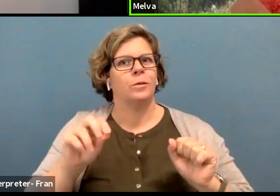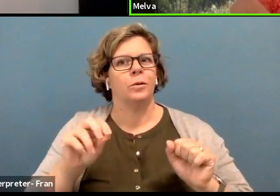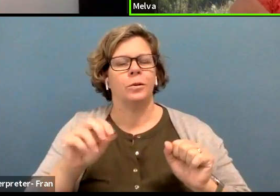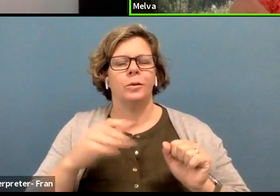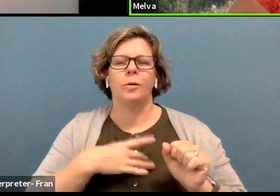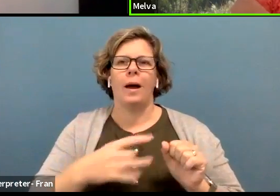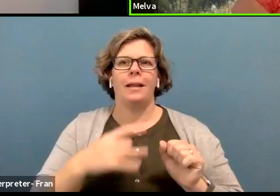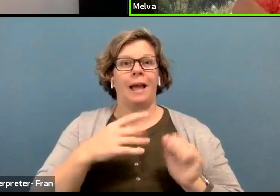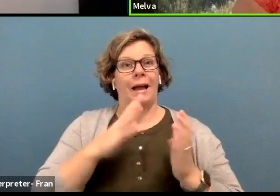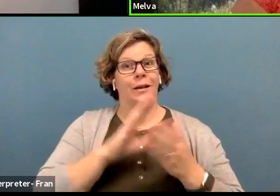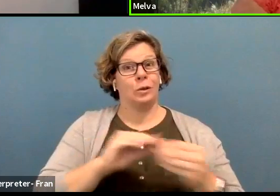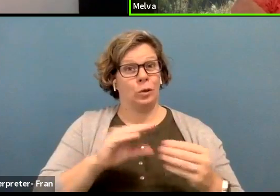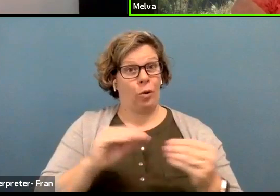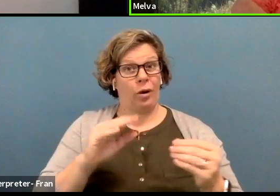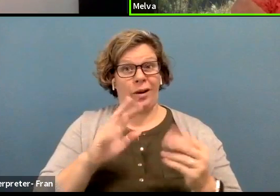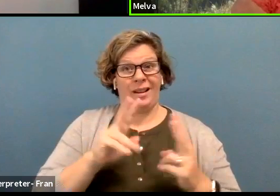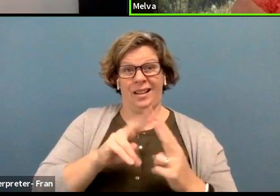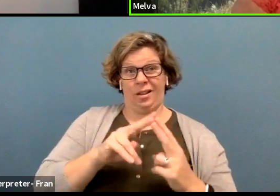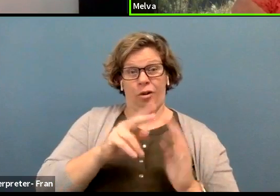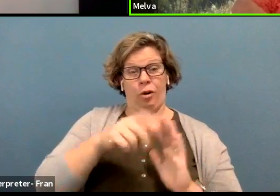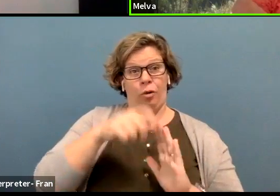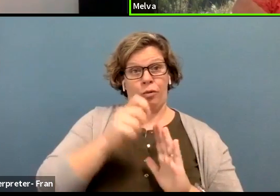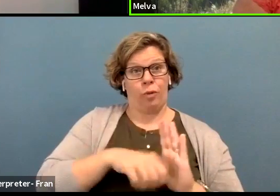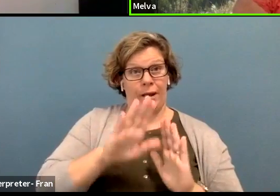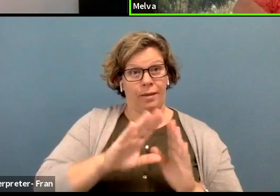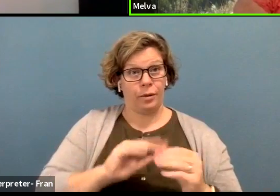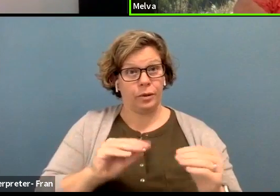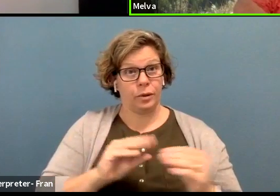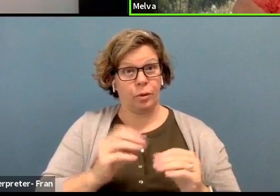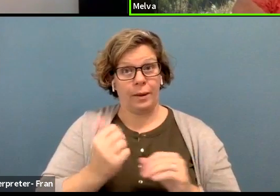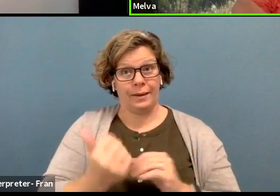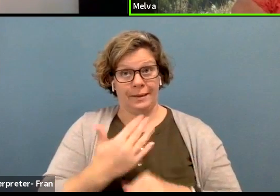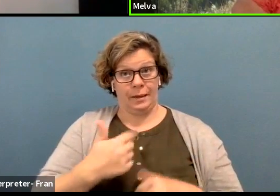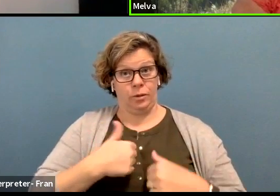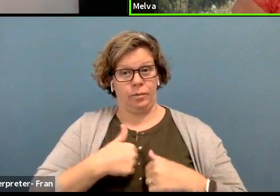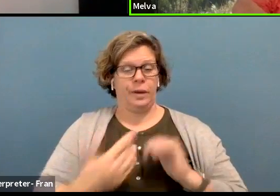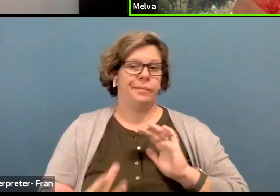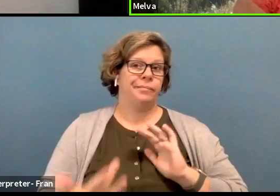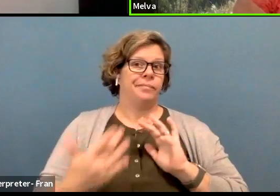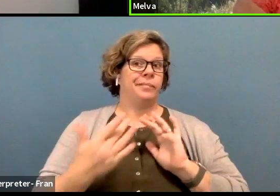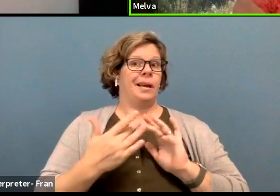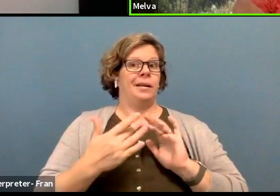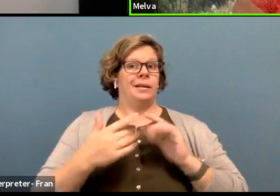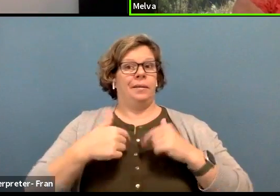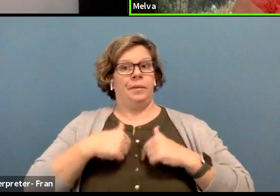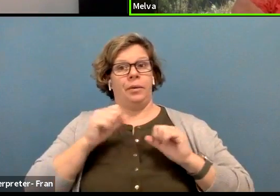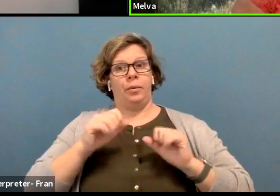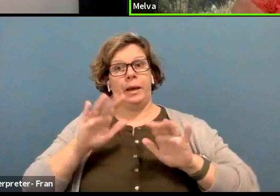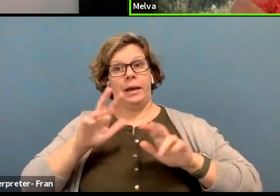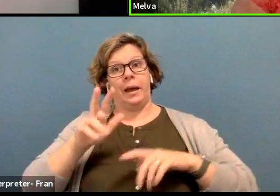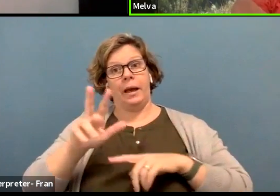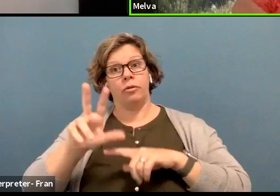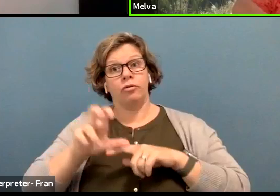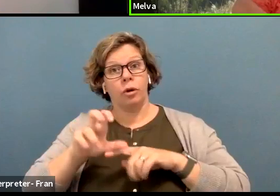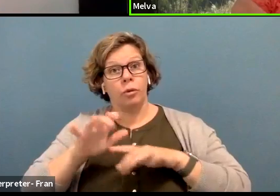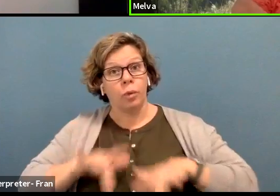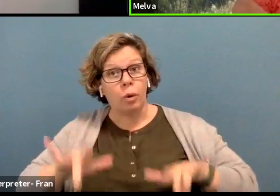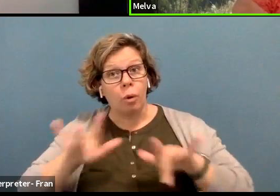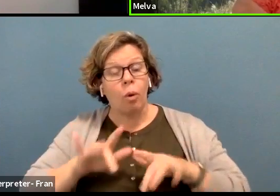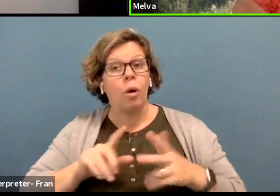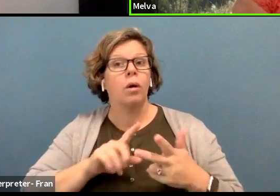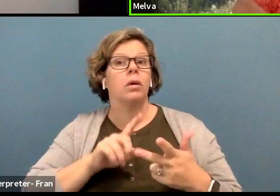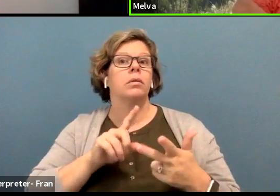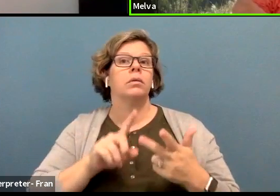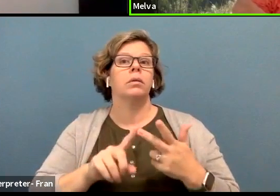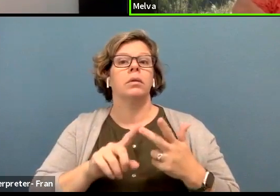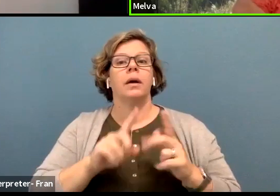write their story and send it to me, get a hold of me, and we can record their stories. And then